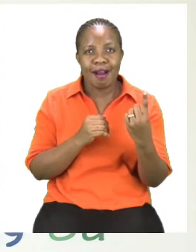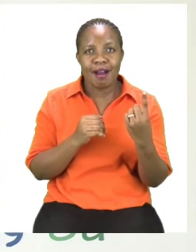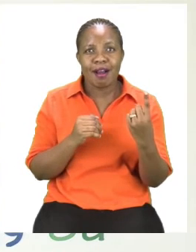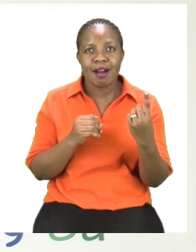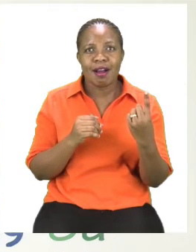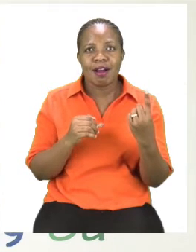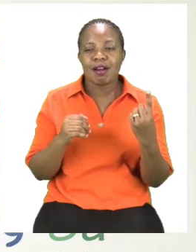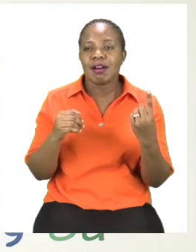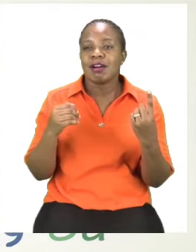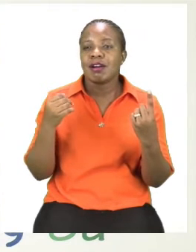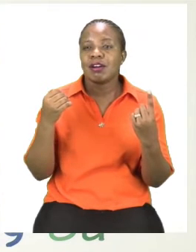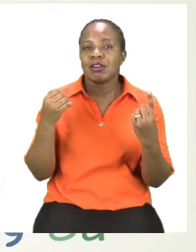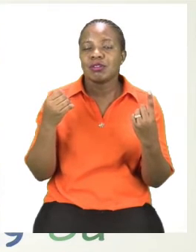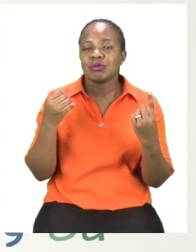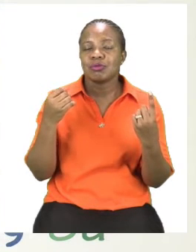2,